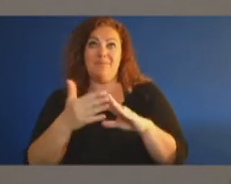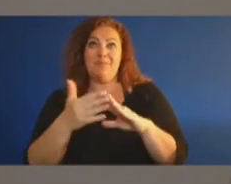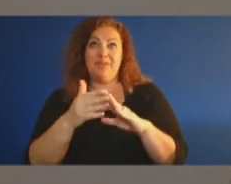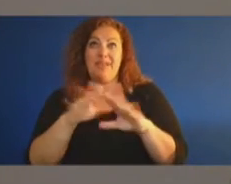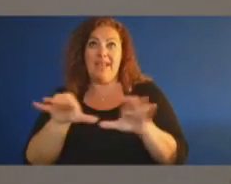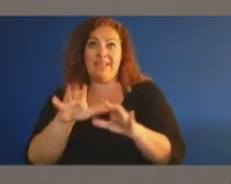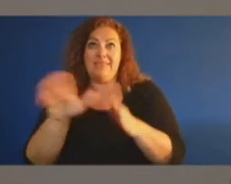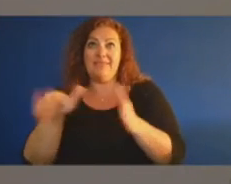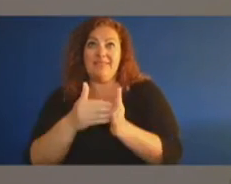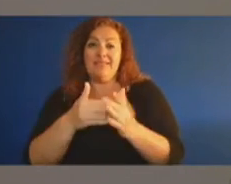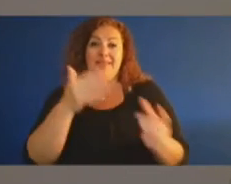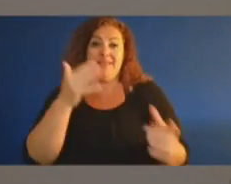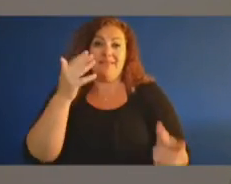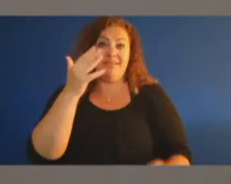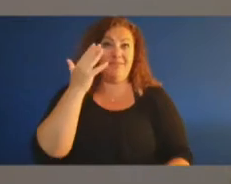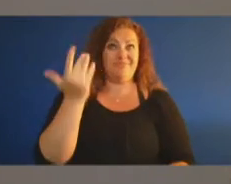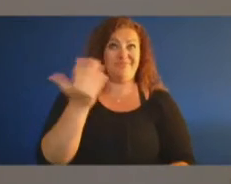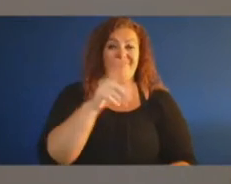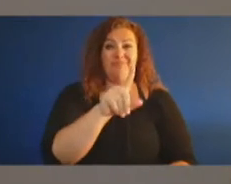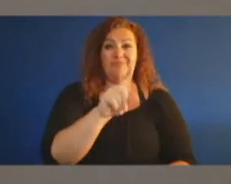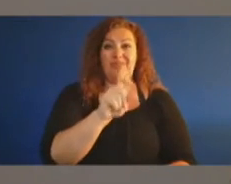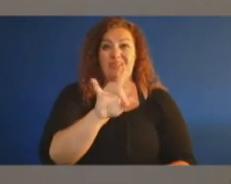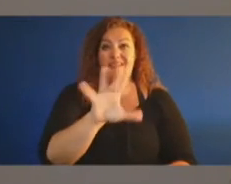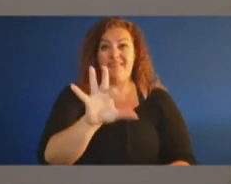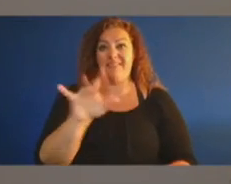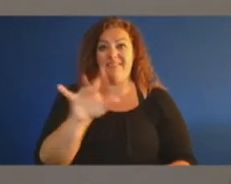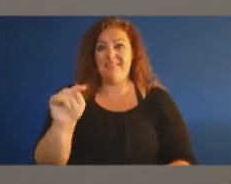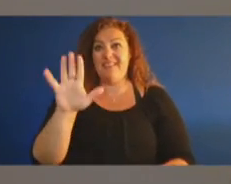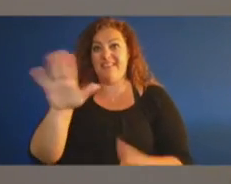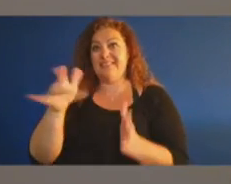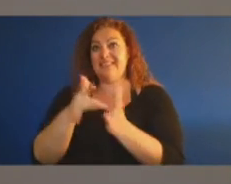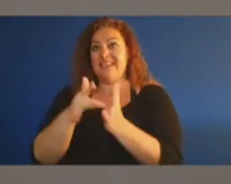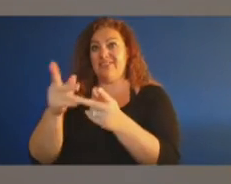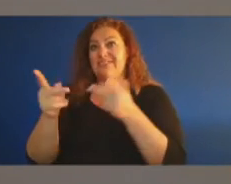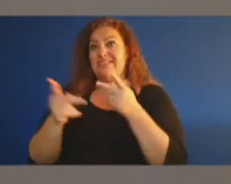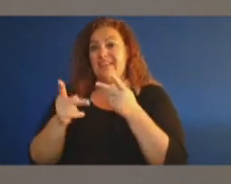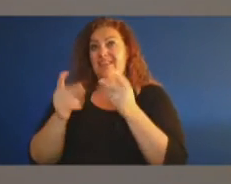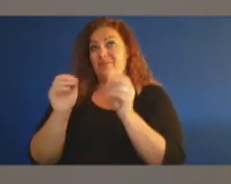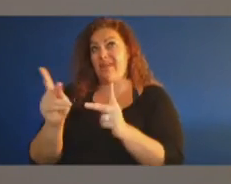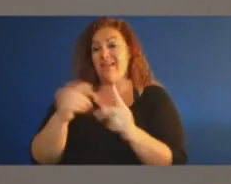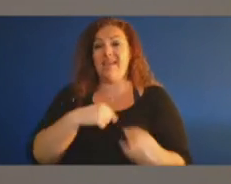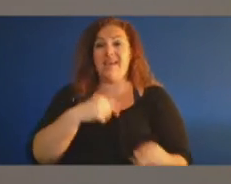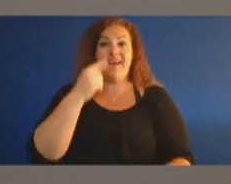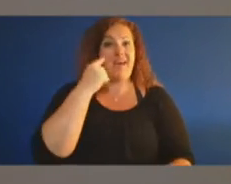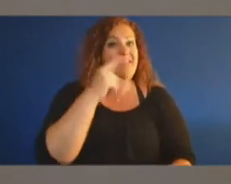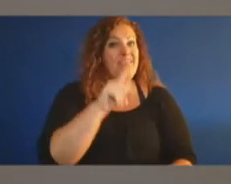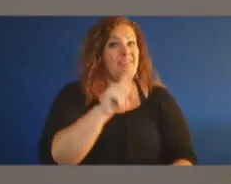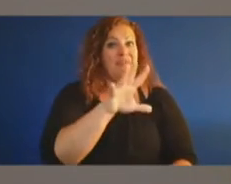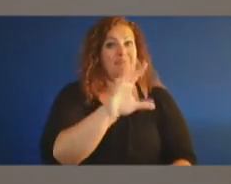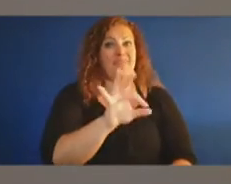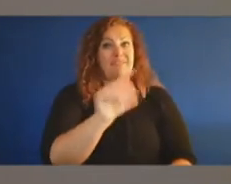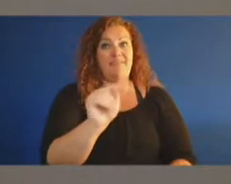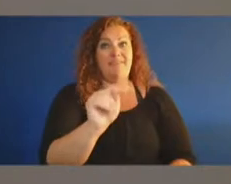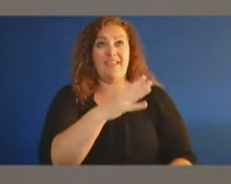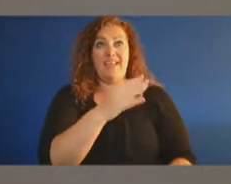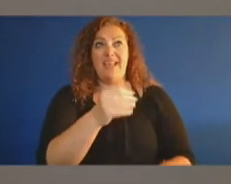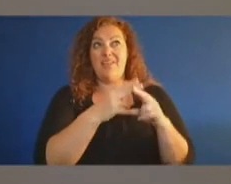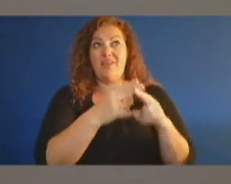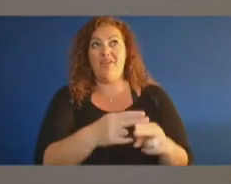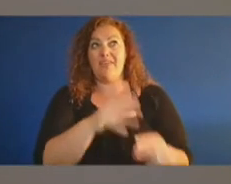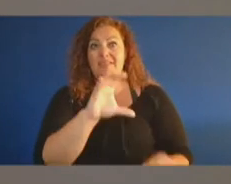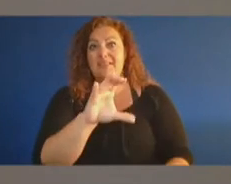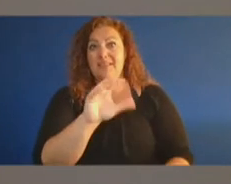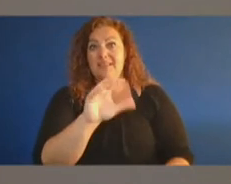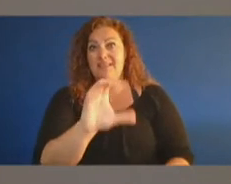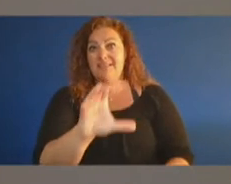185 feet at its Center site was okay I think looking at 150 fet and calling this CAC